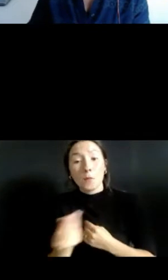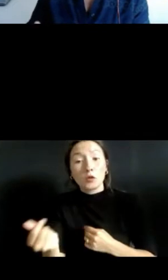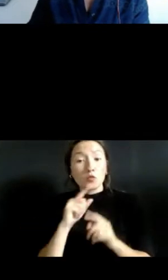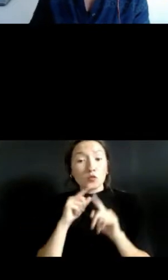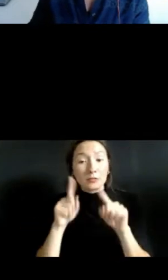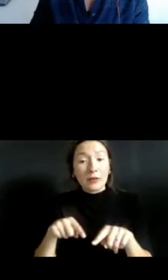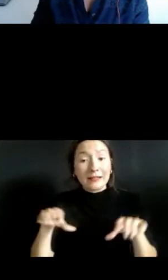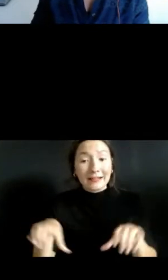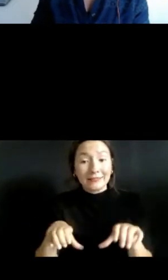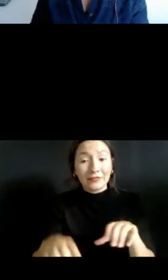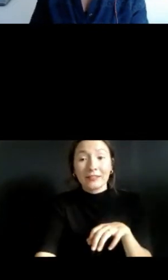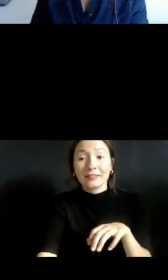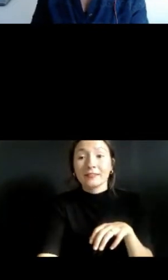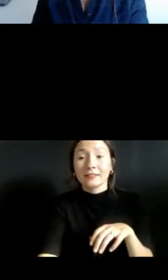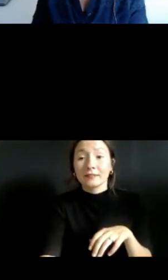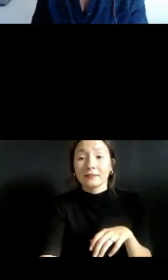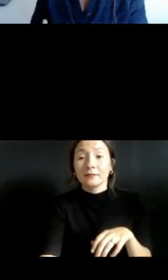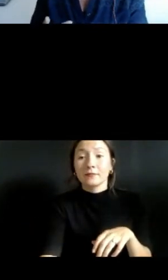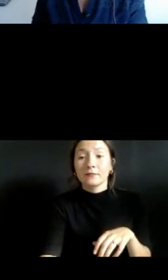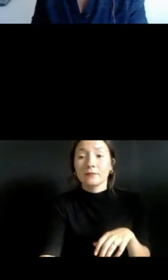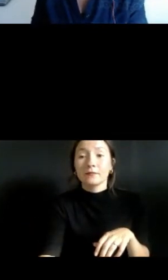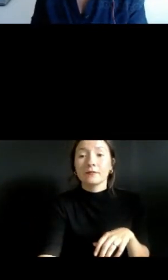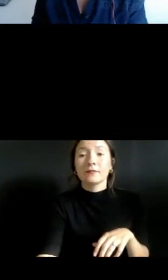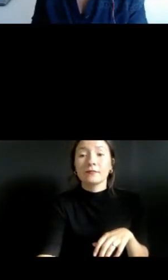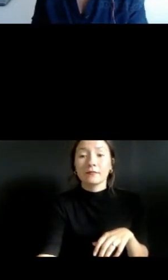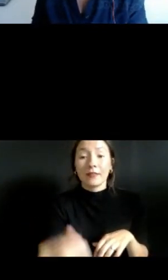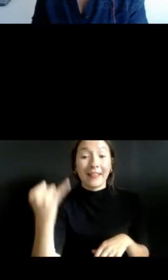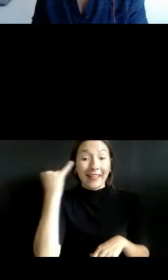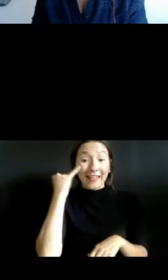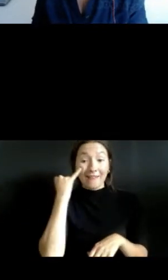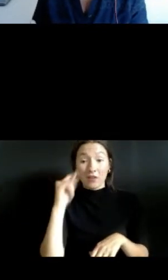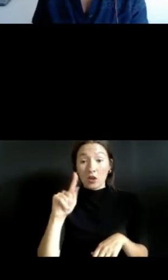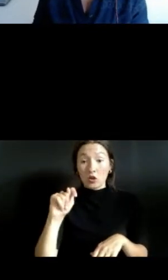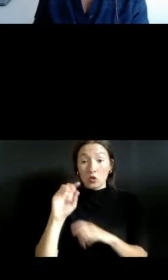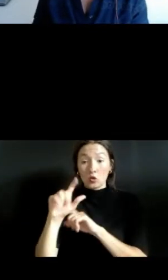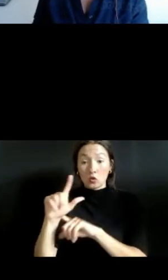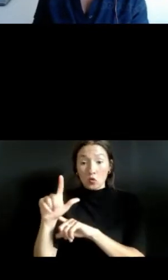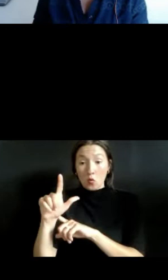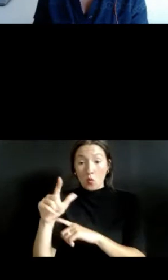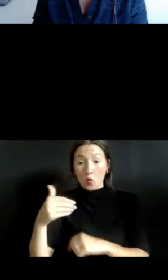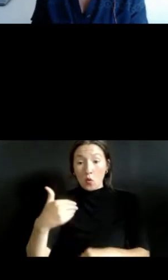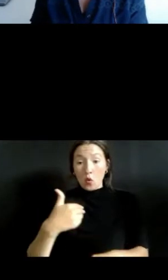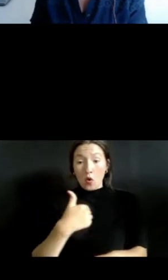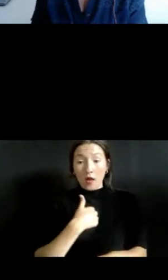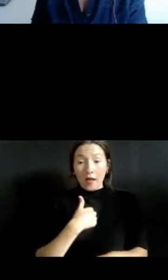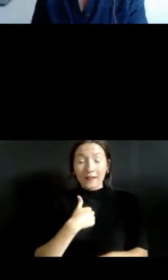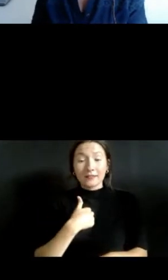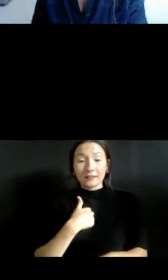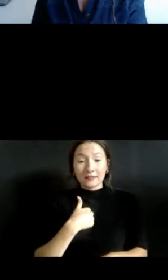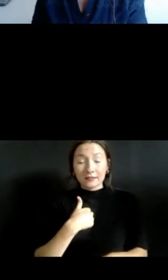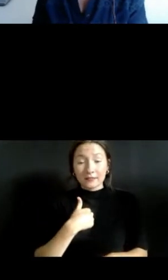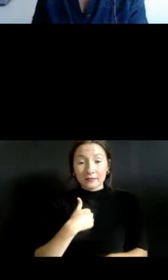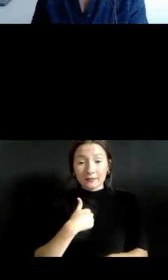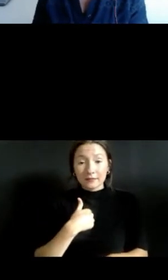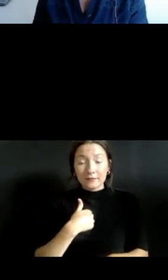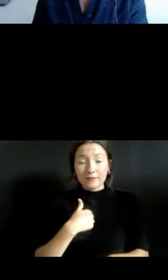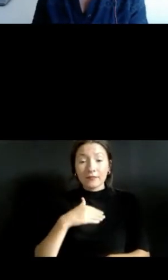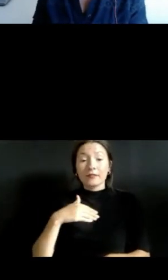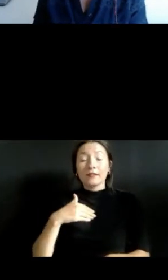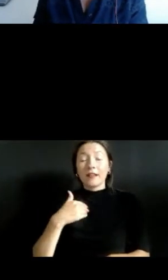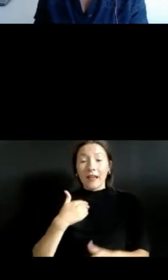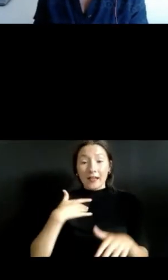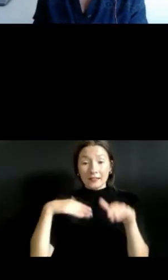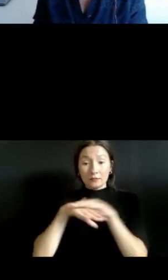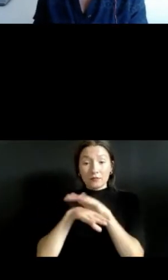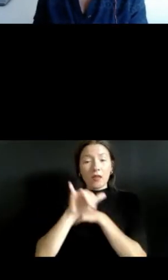has interactivity which is accessible, this also provides the opportunity for content authors to be creative and